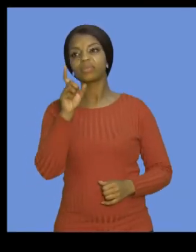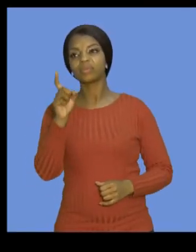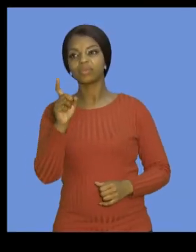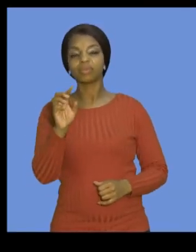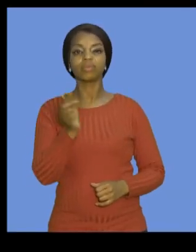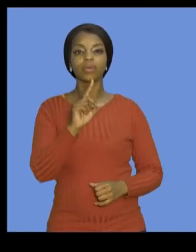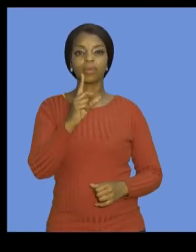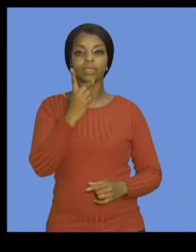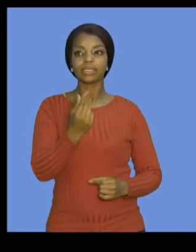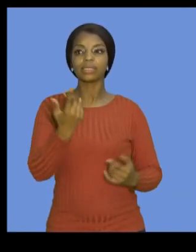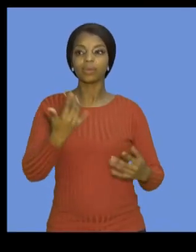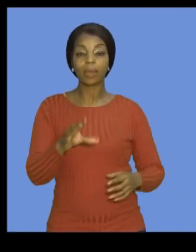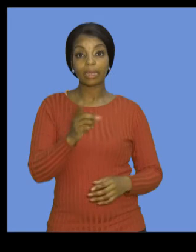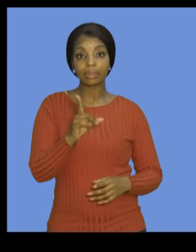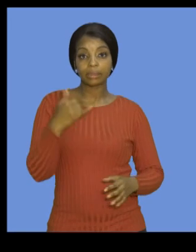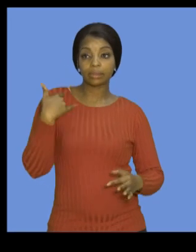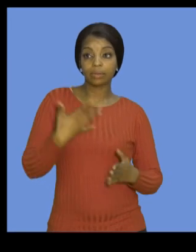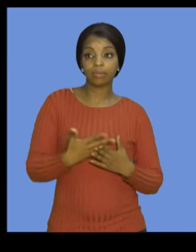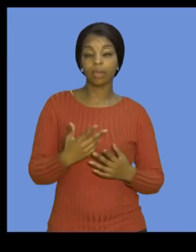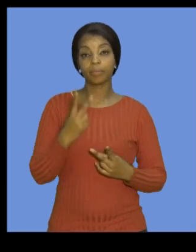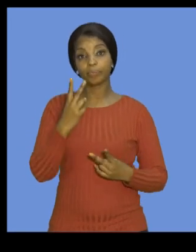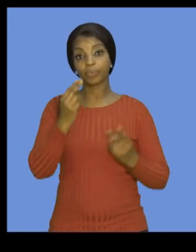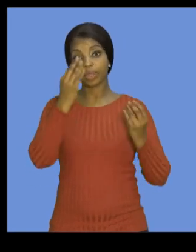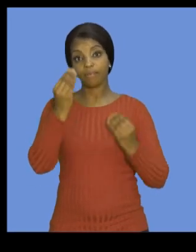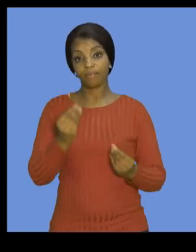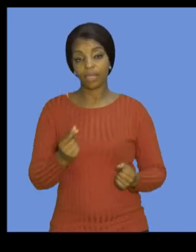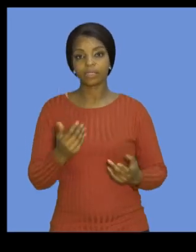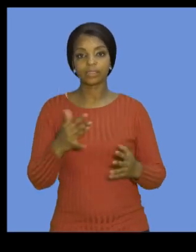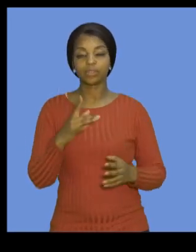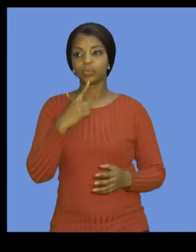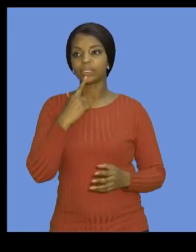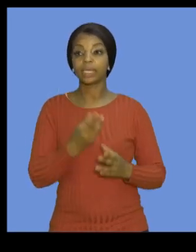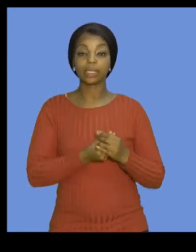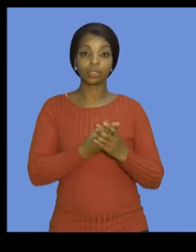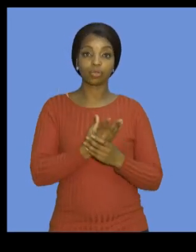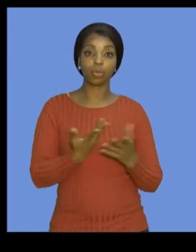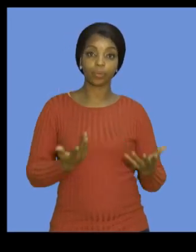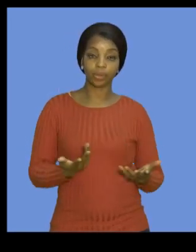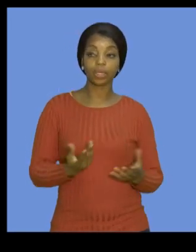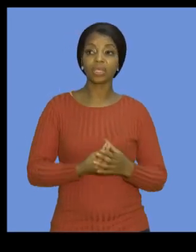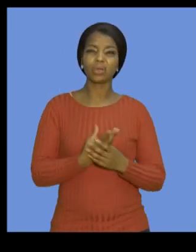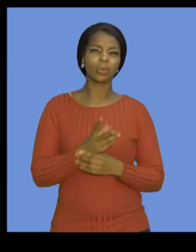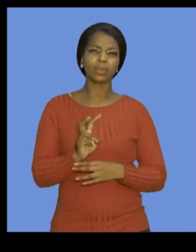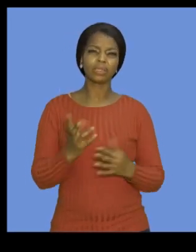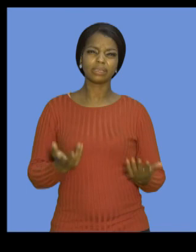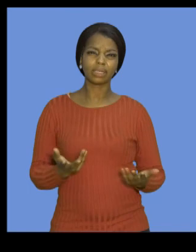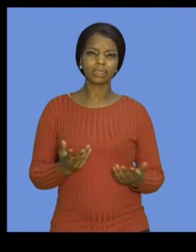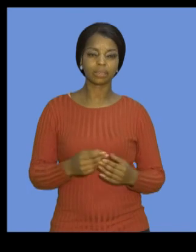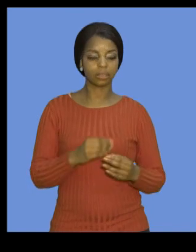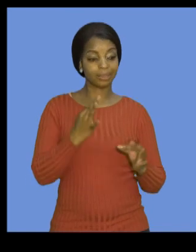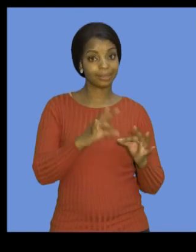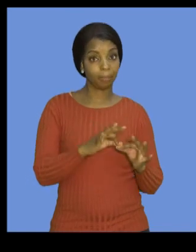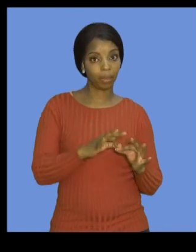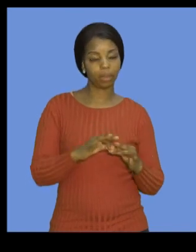quick concept map of what we've looked at so far. We've looked at finance, which we said was growth, and then growth is simple